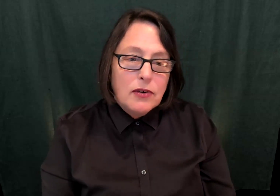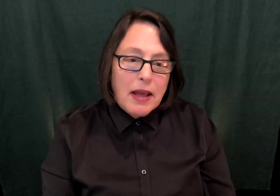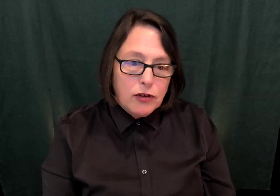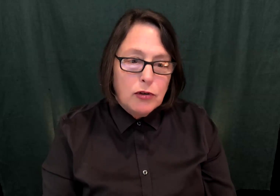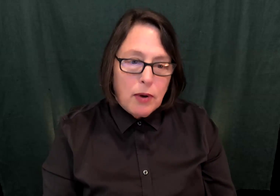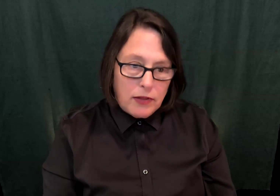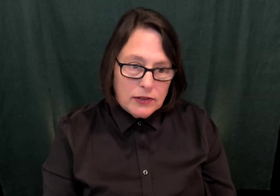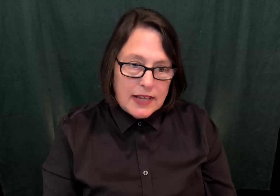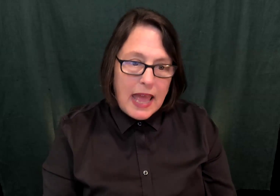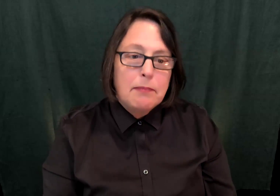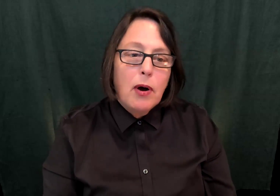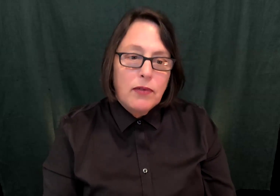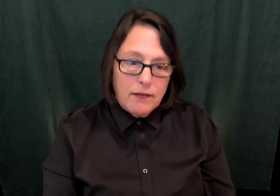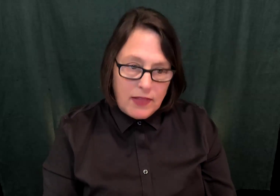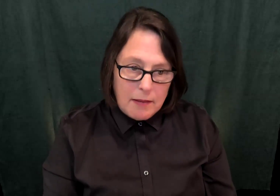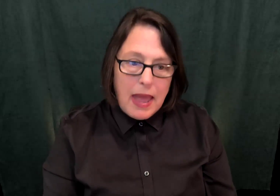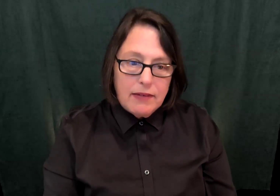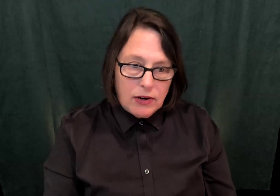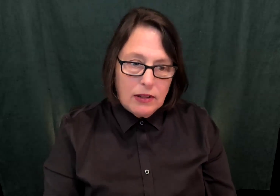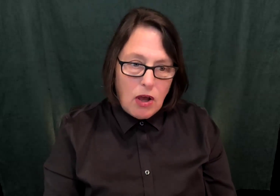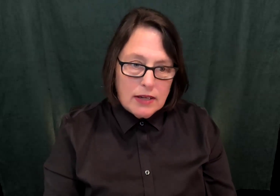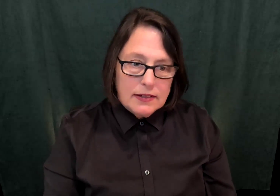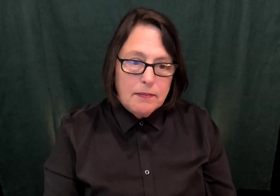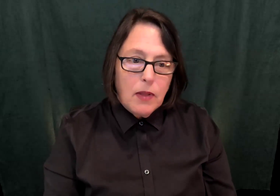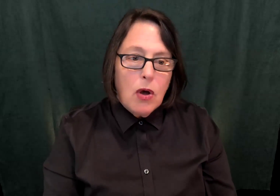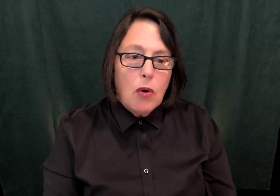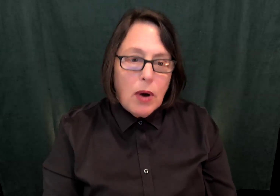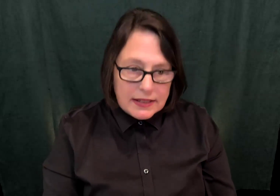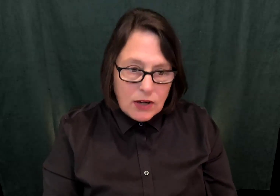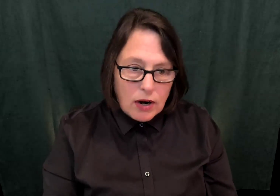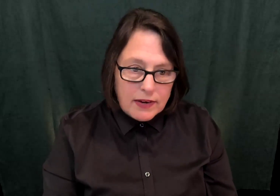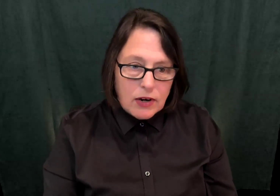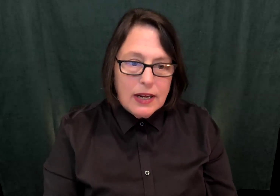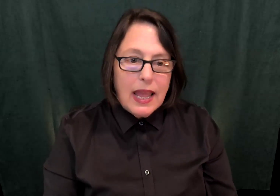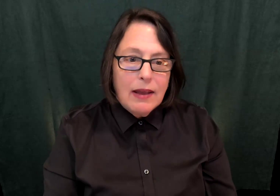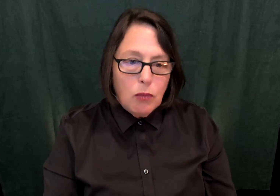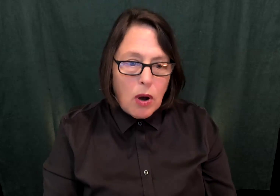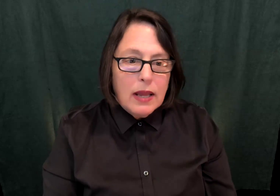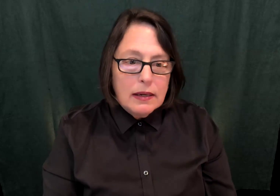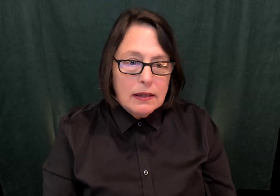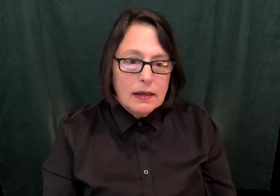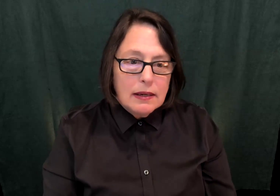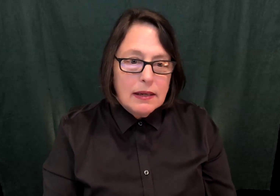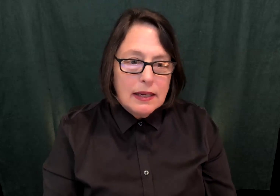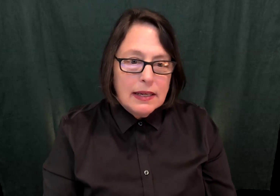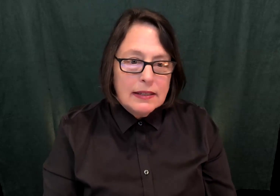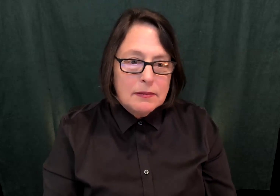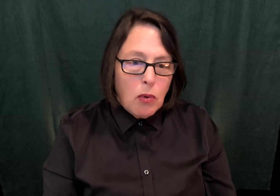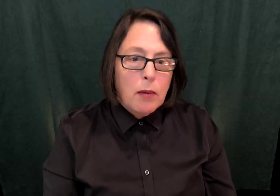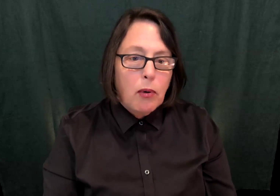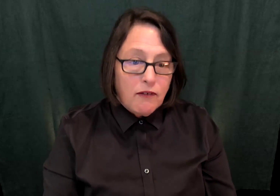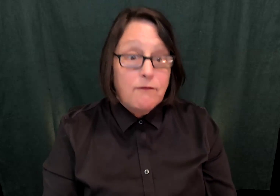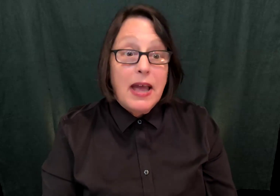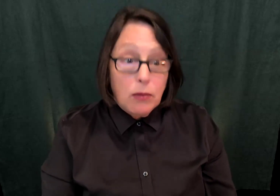I also have 2 brothers, and both of them have hearing loss. One is hard of hearing, and one